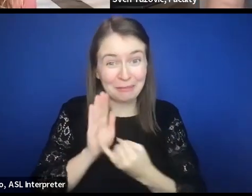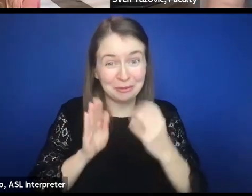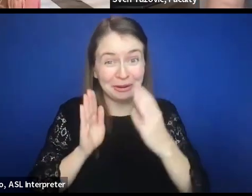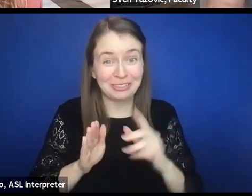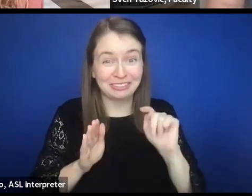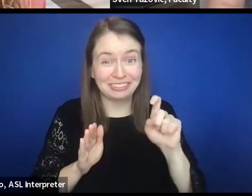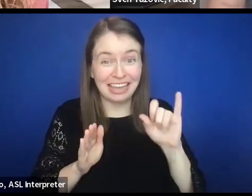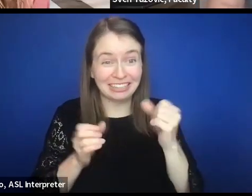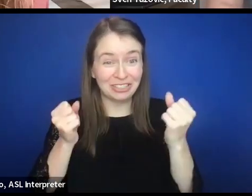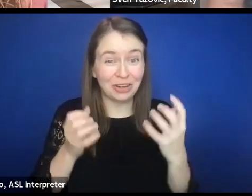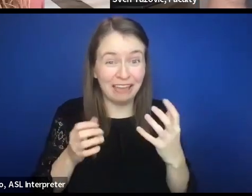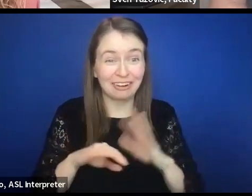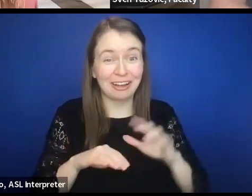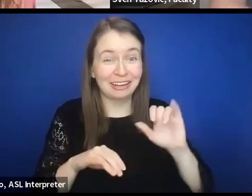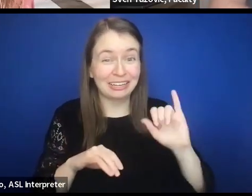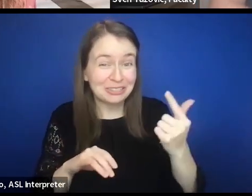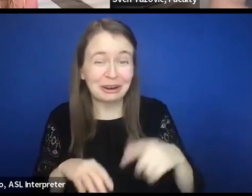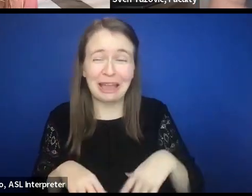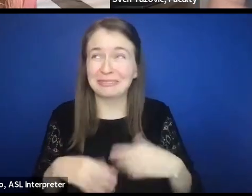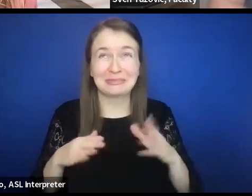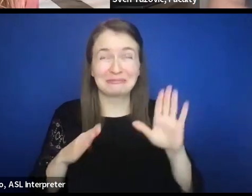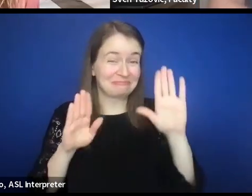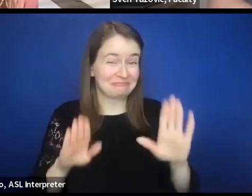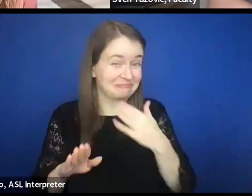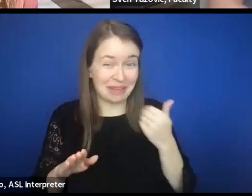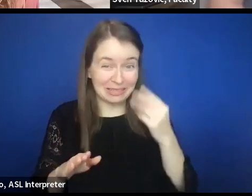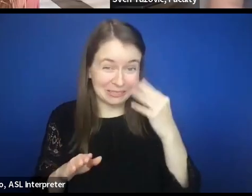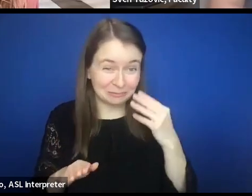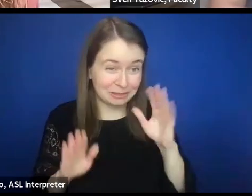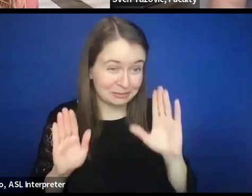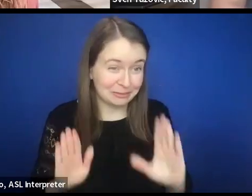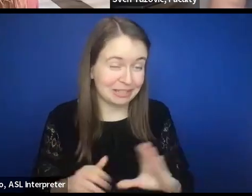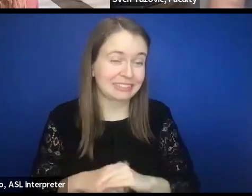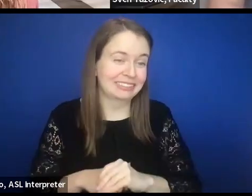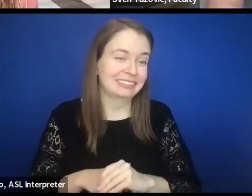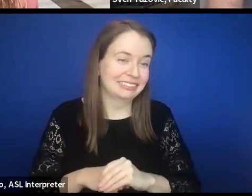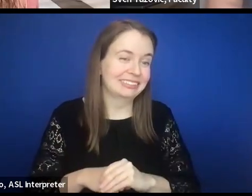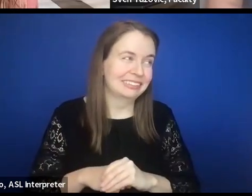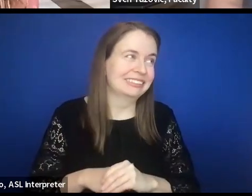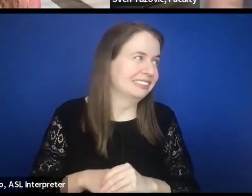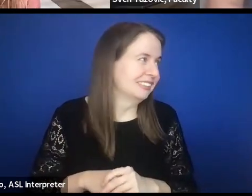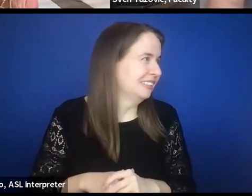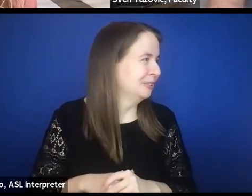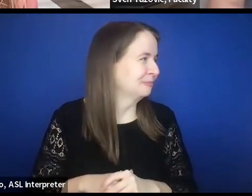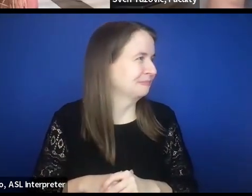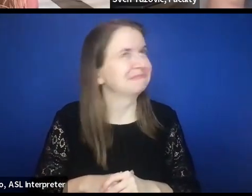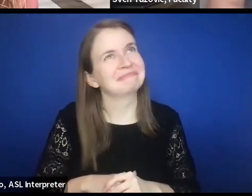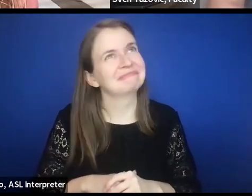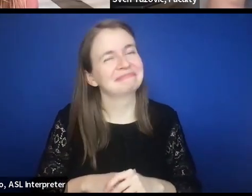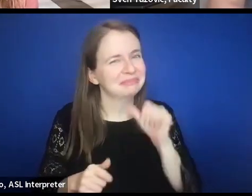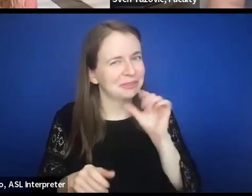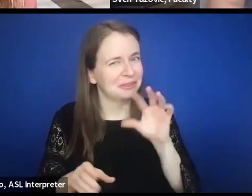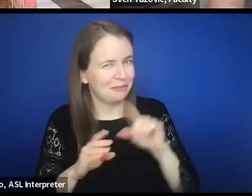on Instagram because that was one of the best Yes. experience. They were really amazing. So yeah. And I like was not part